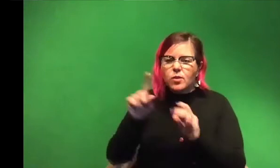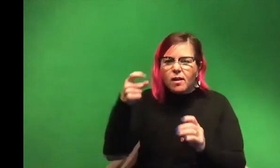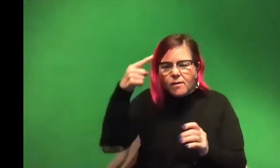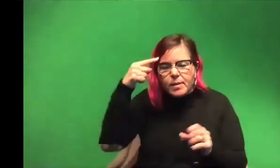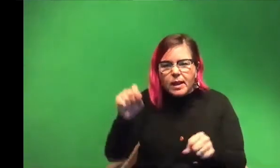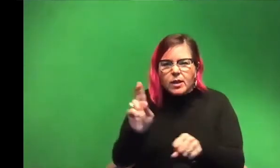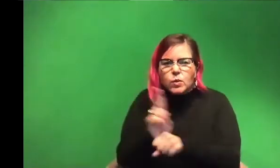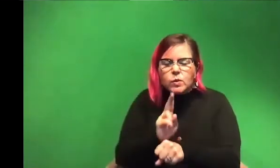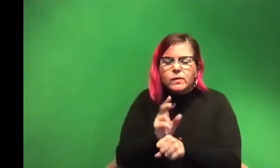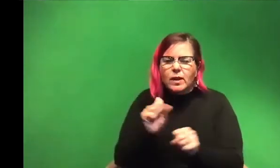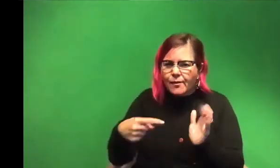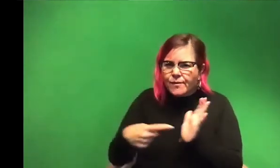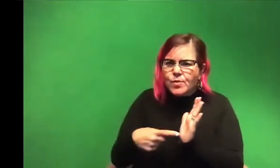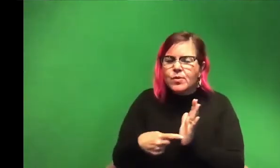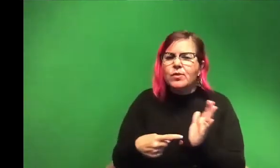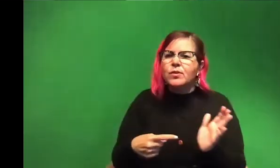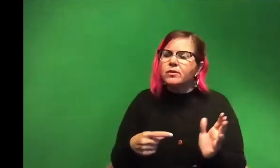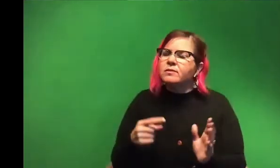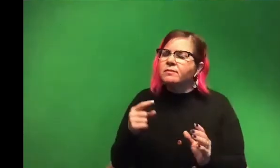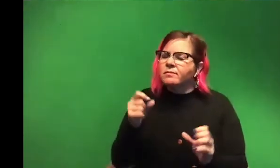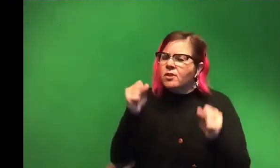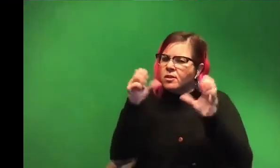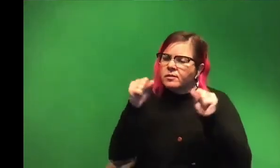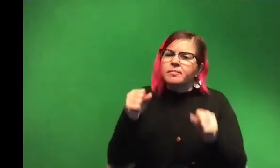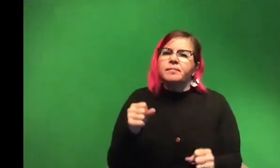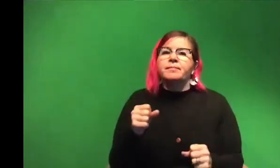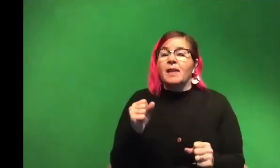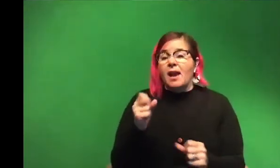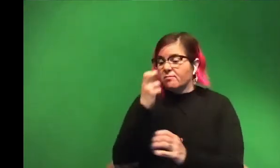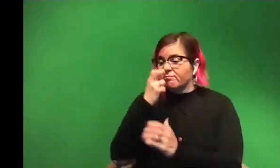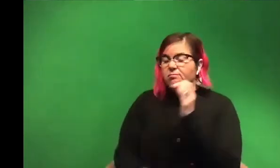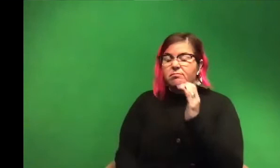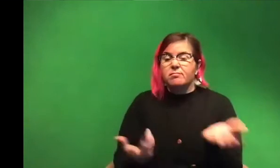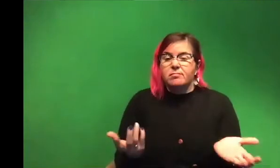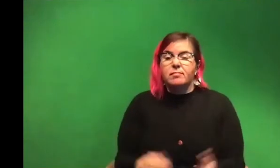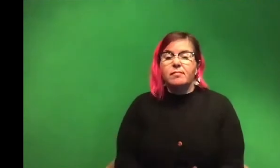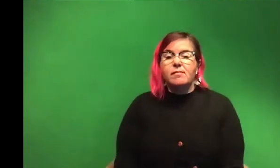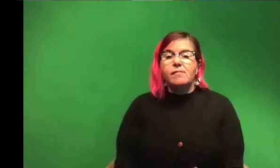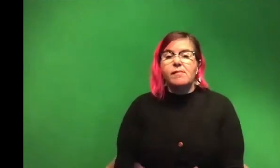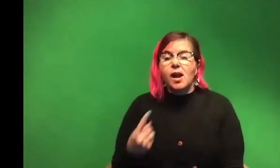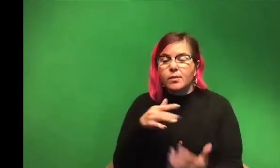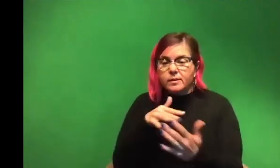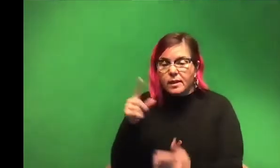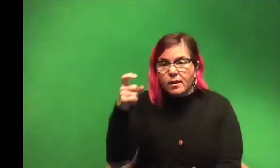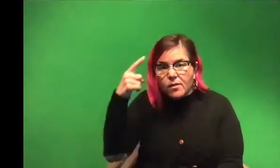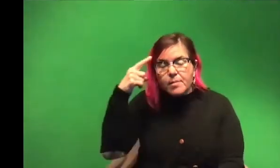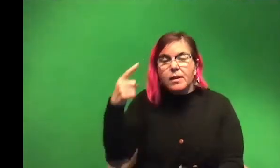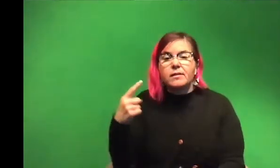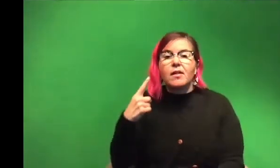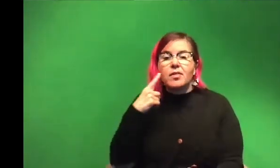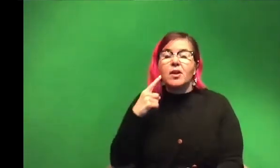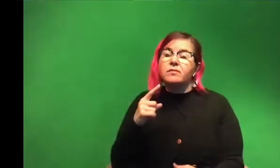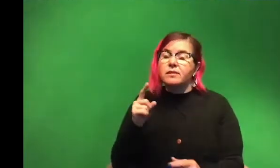and affordable for us. It is so awesome. So that's really how I fell into it. I always studied government and I thought that was really